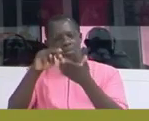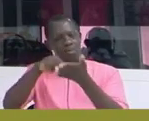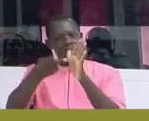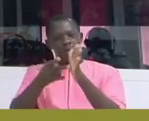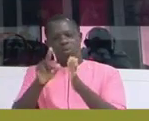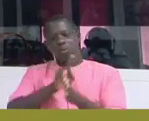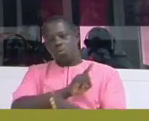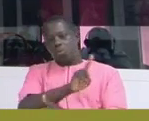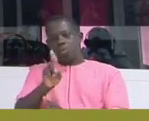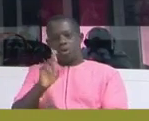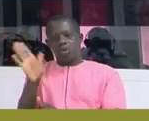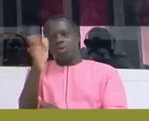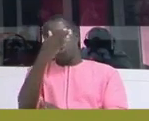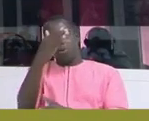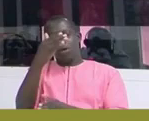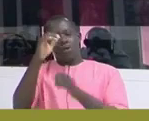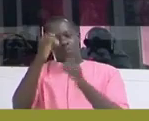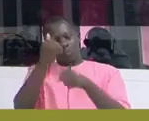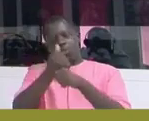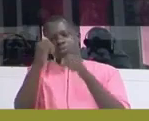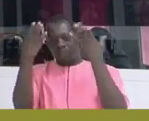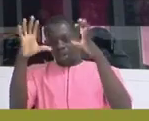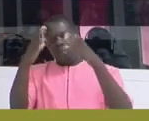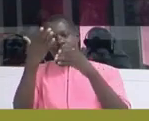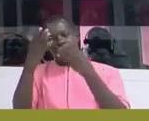If we told him that we were going to prison,